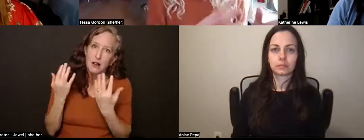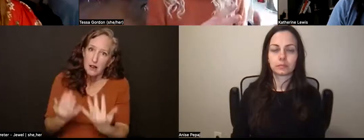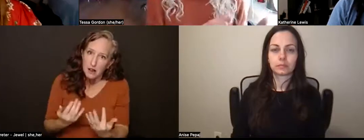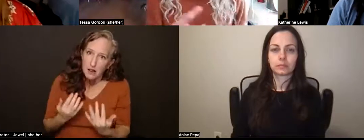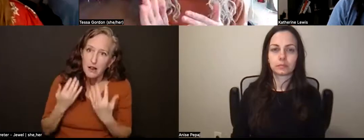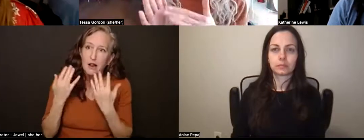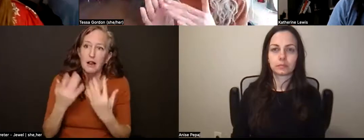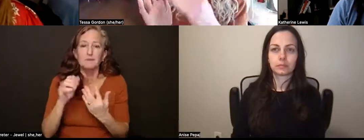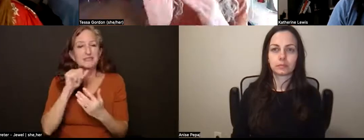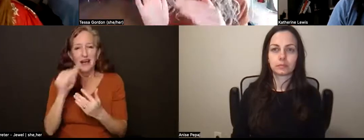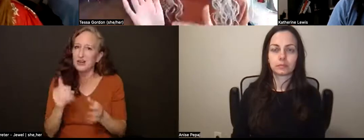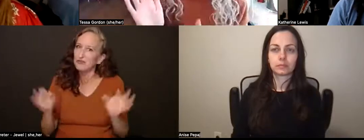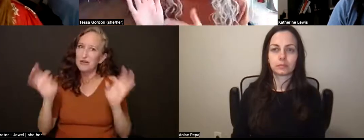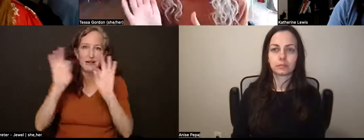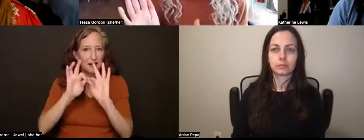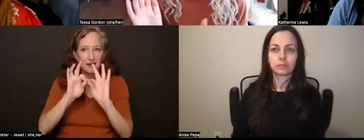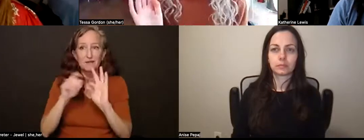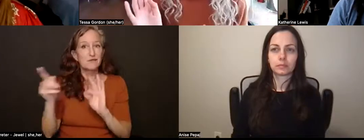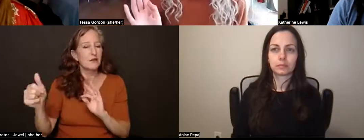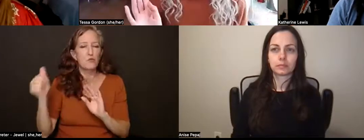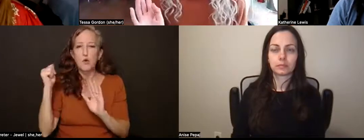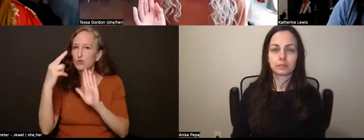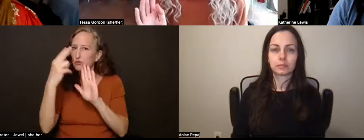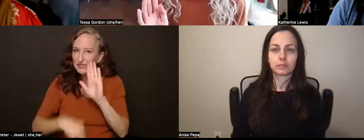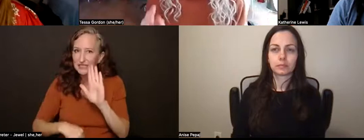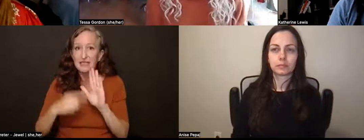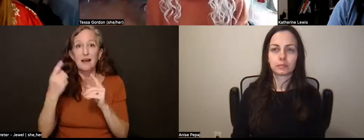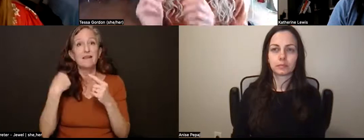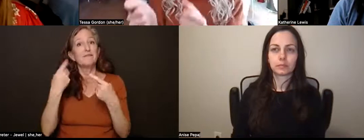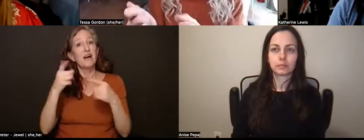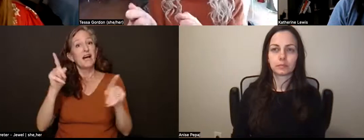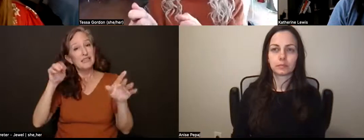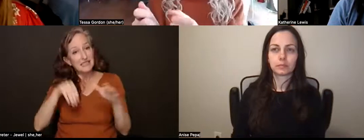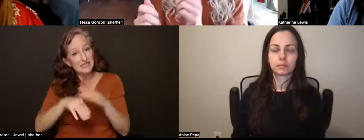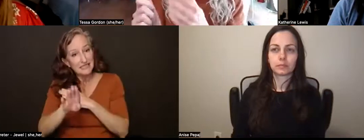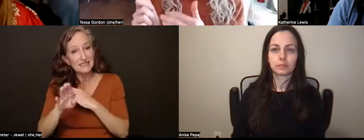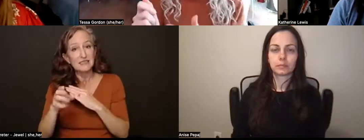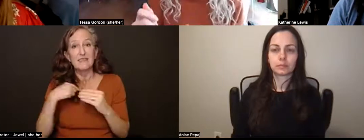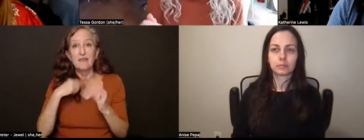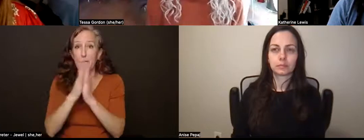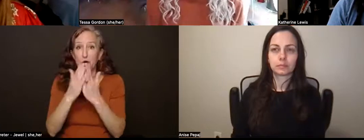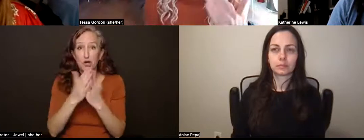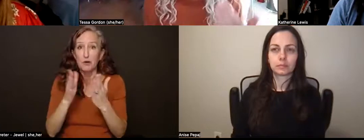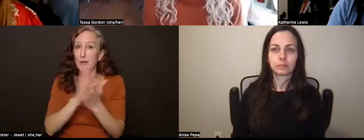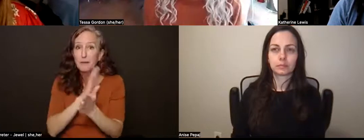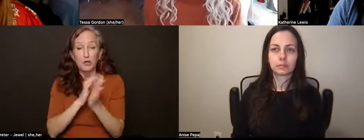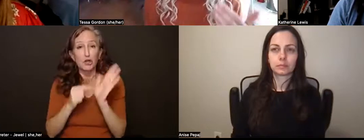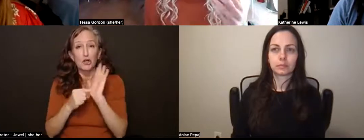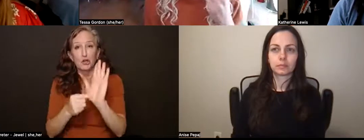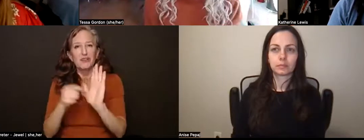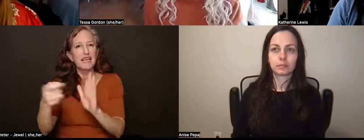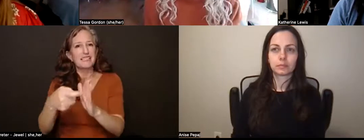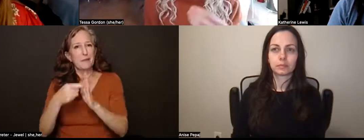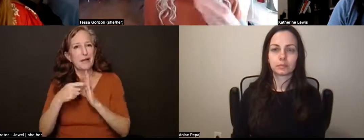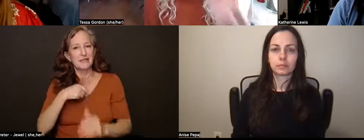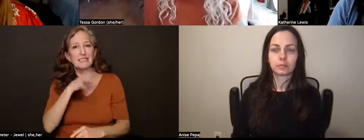not critical. They won't read anything. By the time I finally get in there, I'm holding up my notebook in clear paper, and they are demanding I